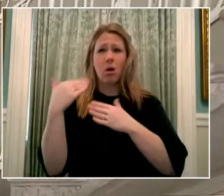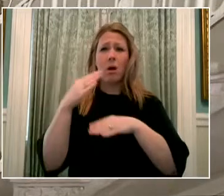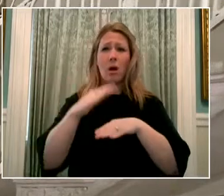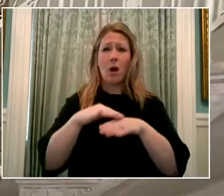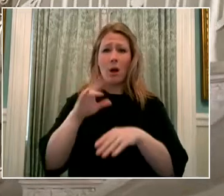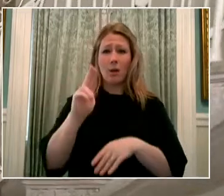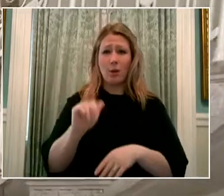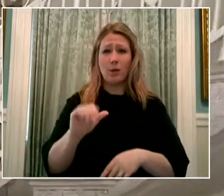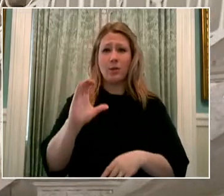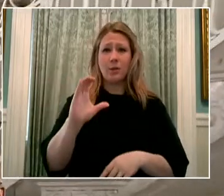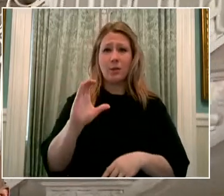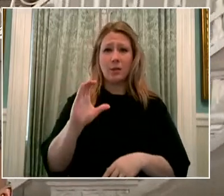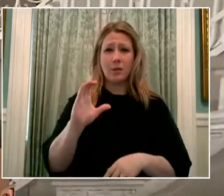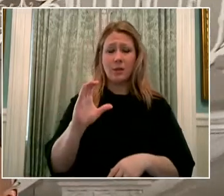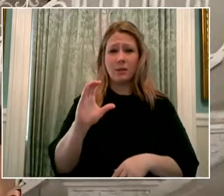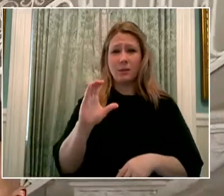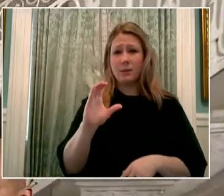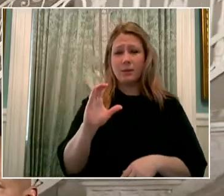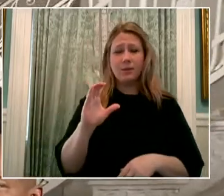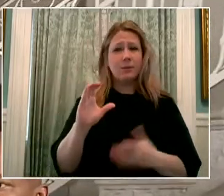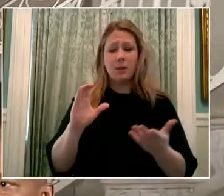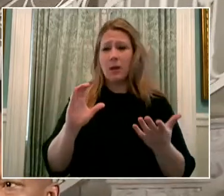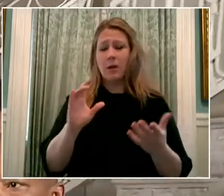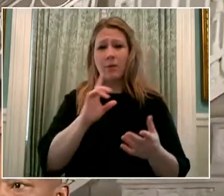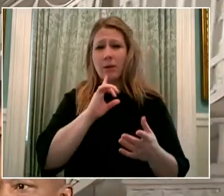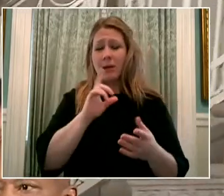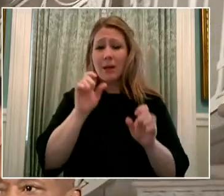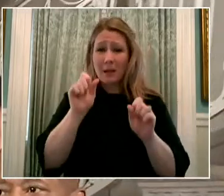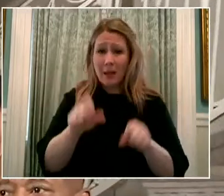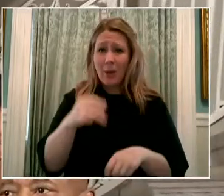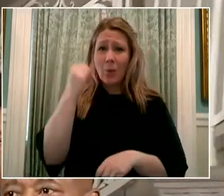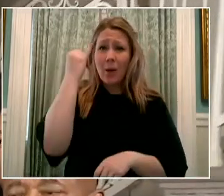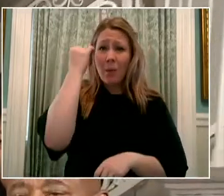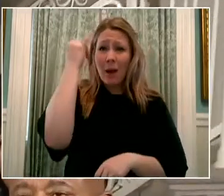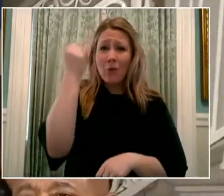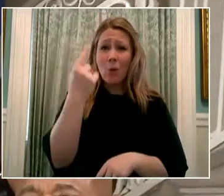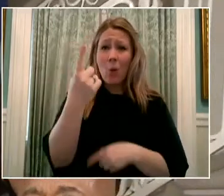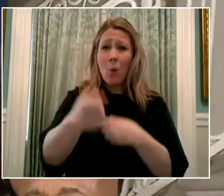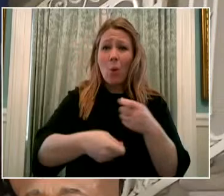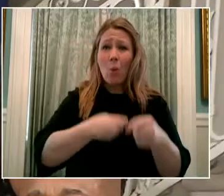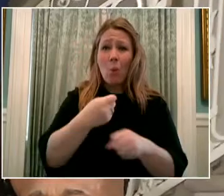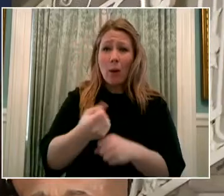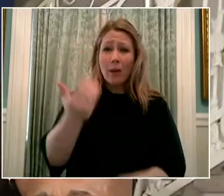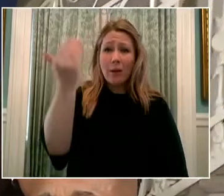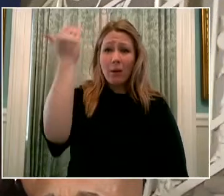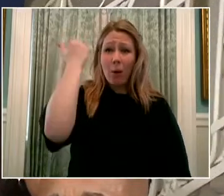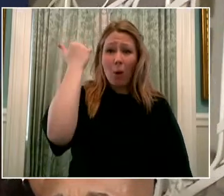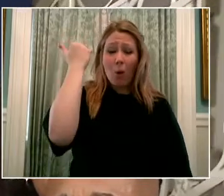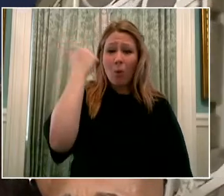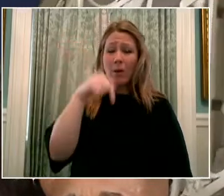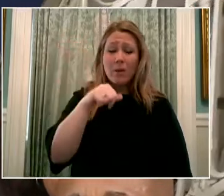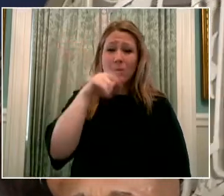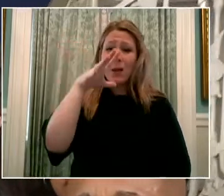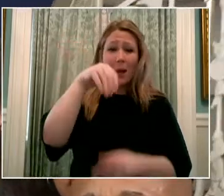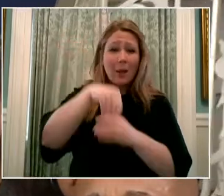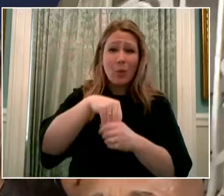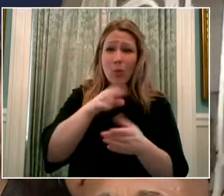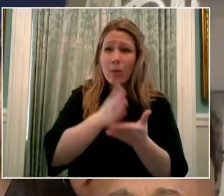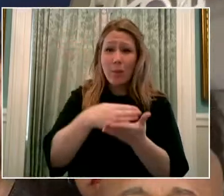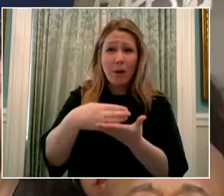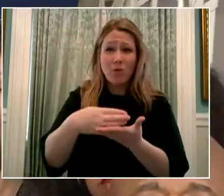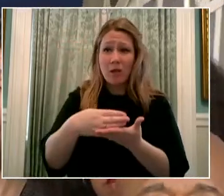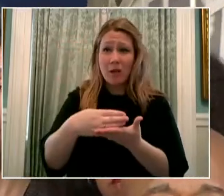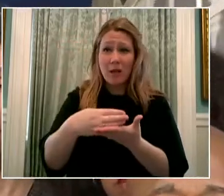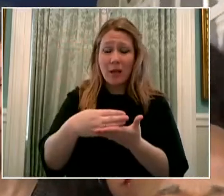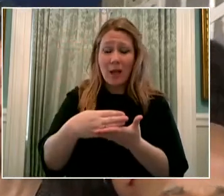burden. You can imagine, a year ago, we didn't have this in our budget. And all of a sudden, we have to come